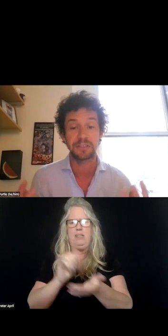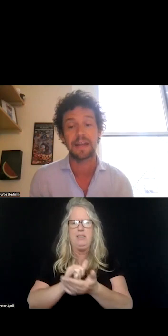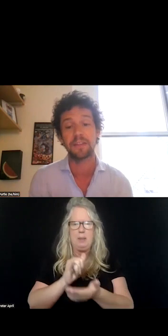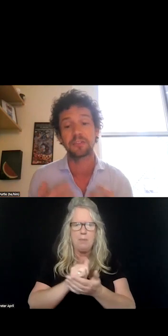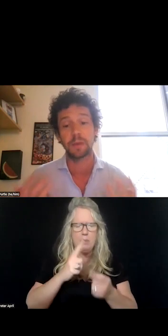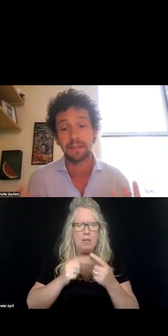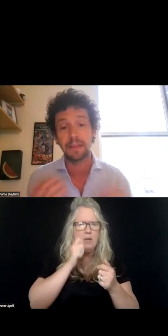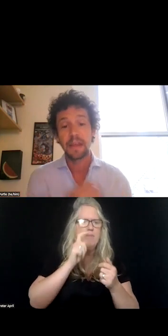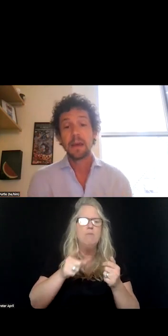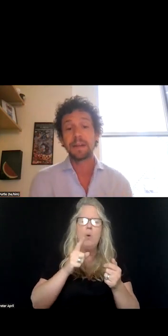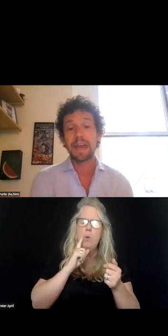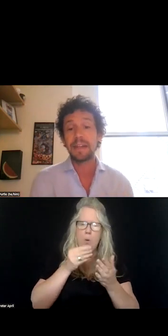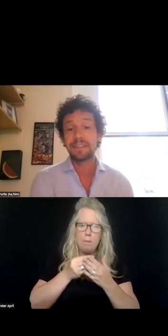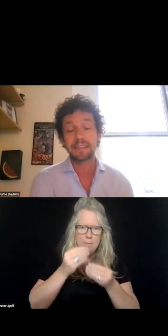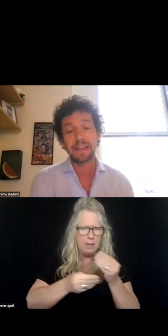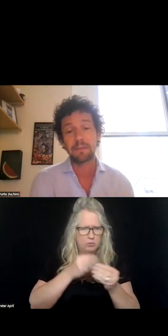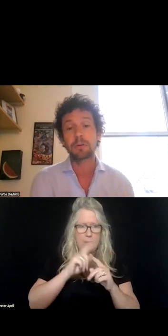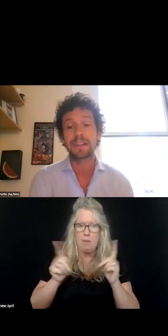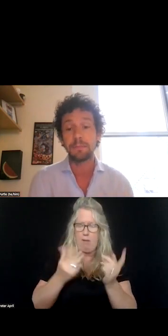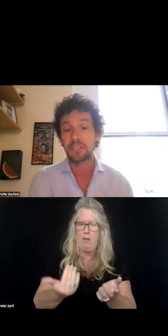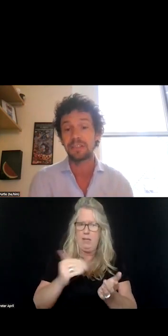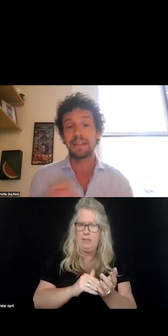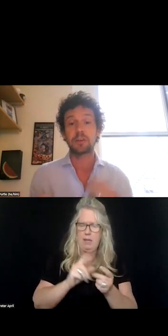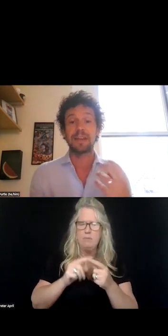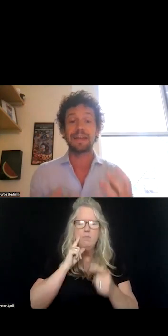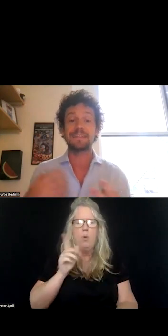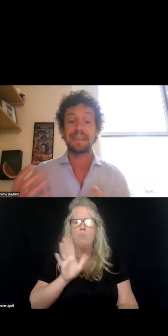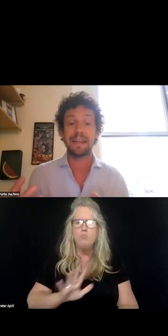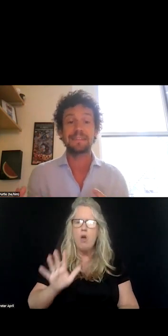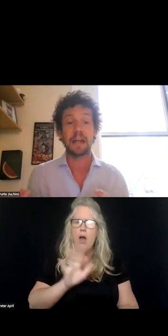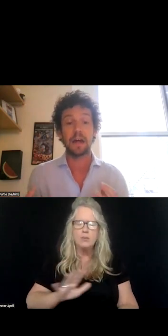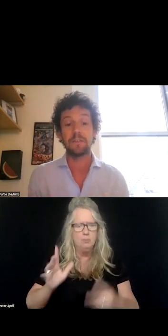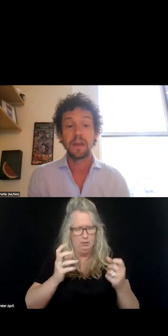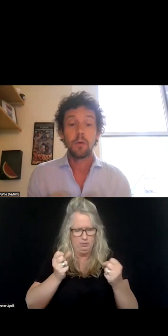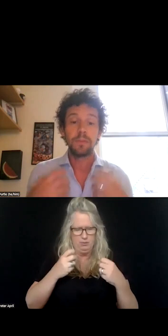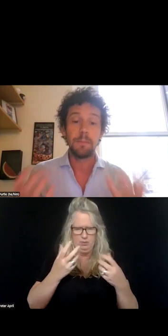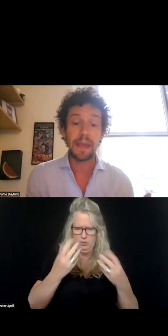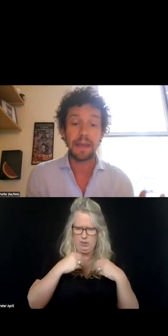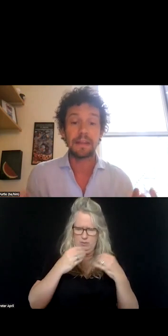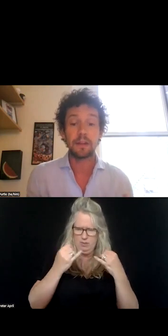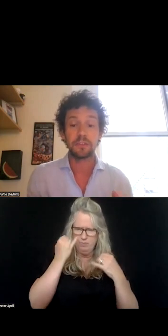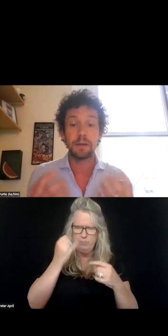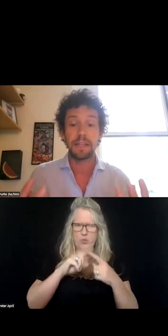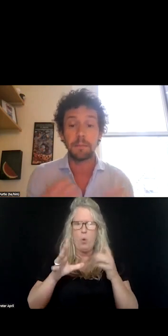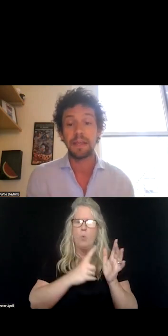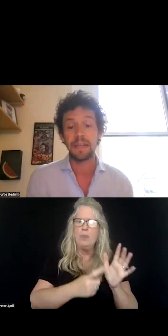with budgets and how things are written. But again, just kind of approximations and trying to get a sense of demand and also money coming in